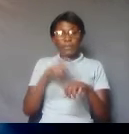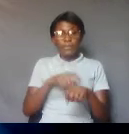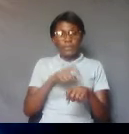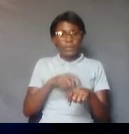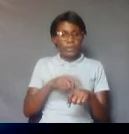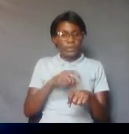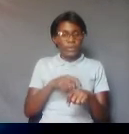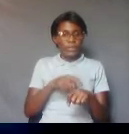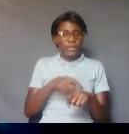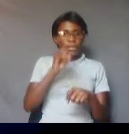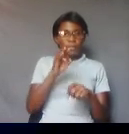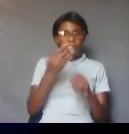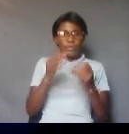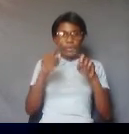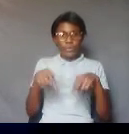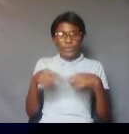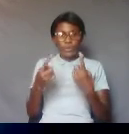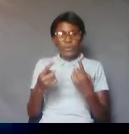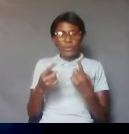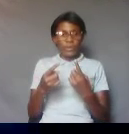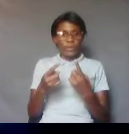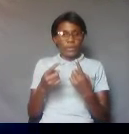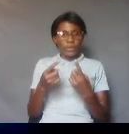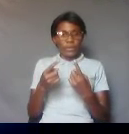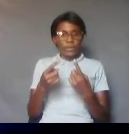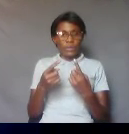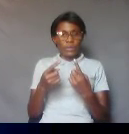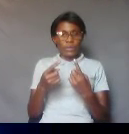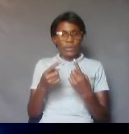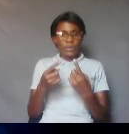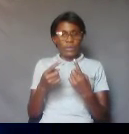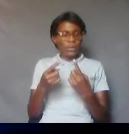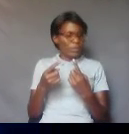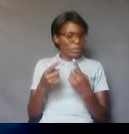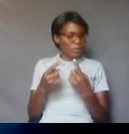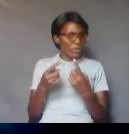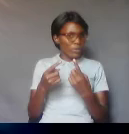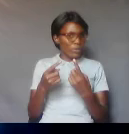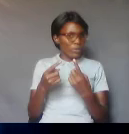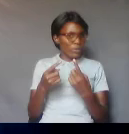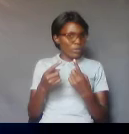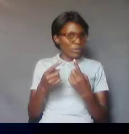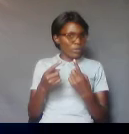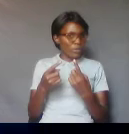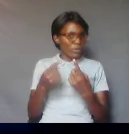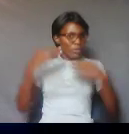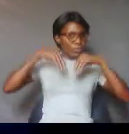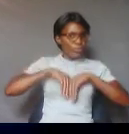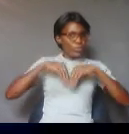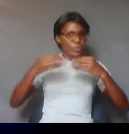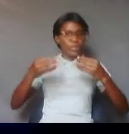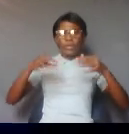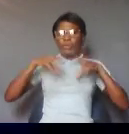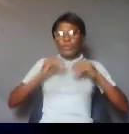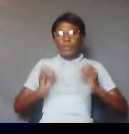se, there will always be a question of who has wronged or who has gone to do the wrong. So even with